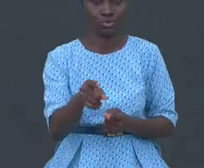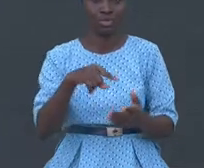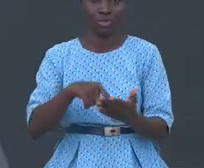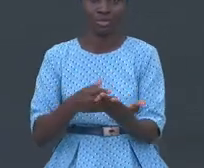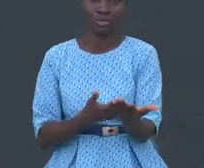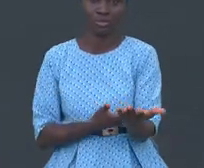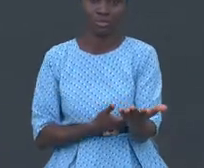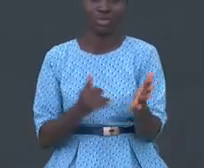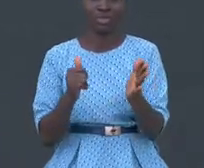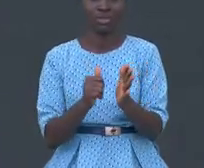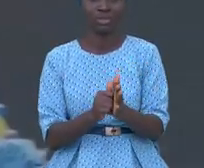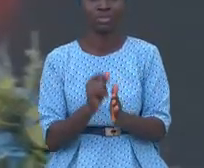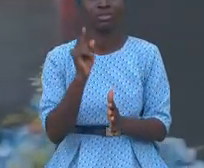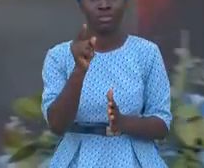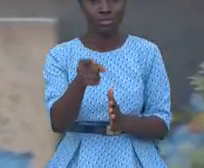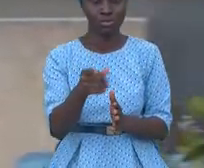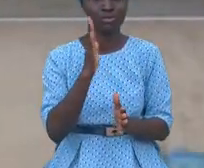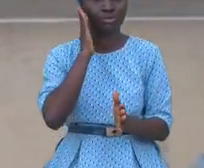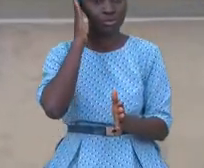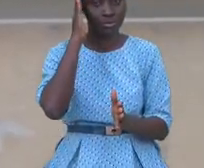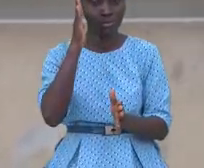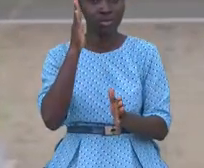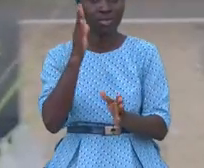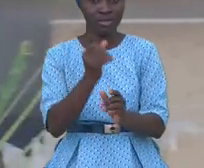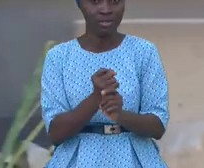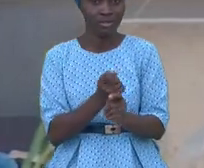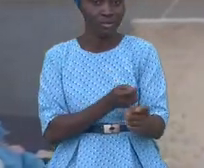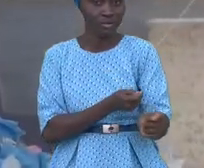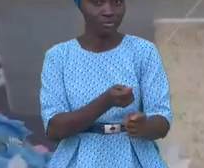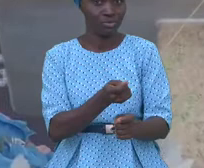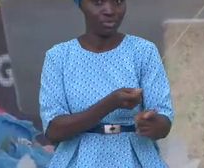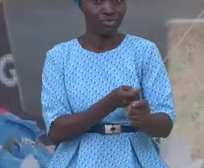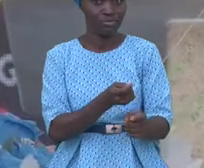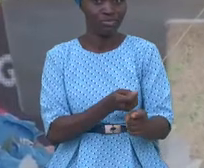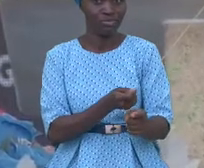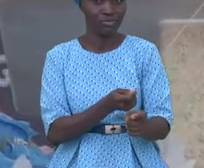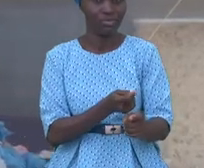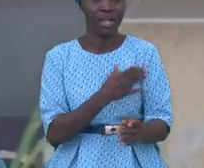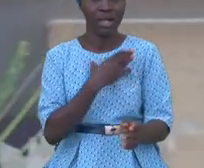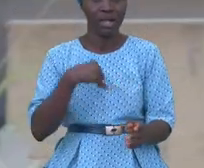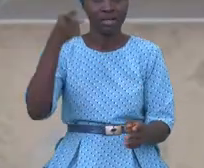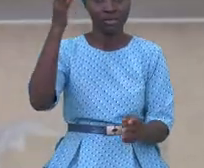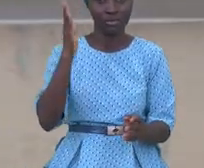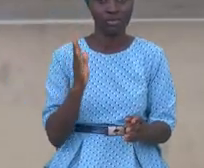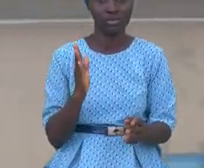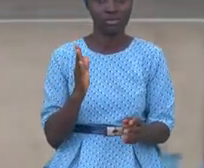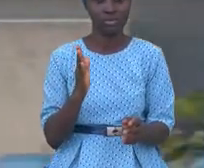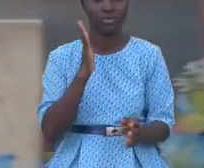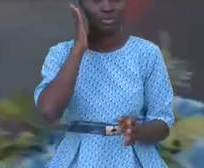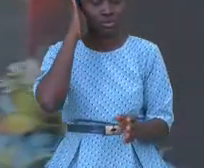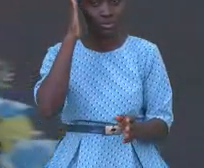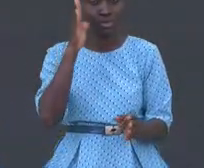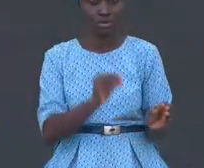that you will take charge. And God will put